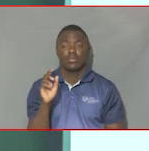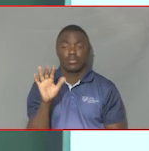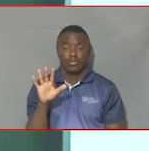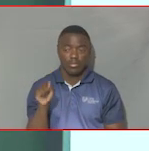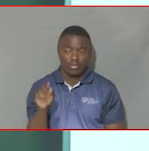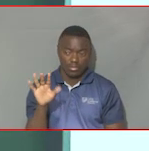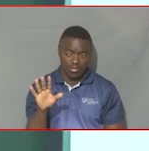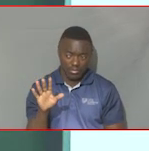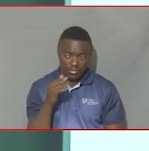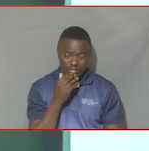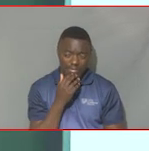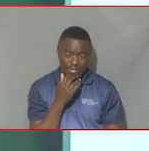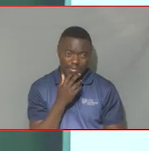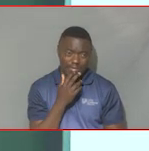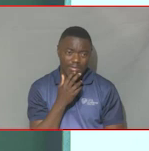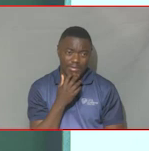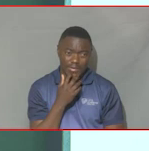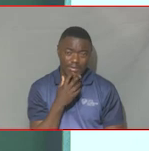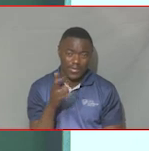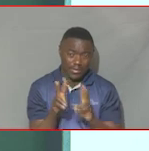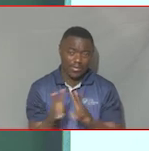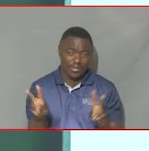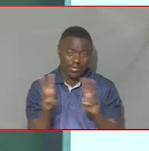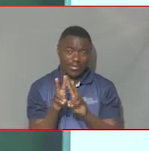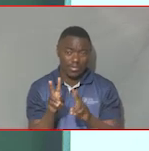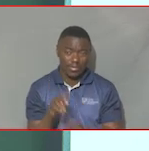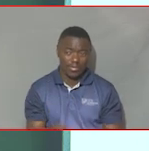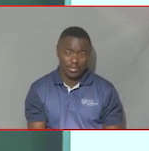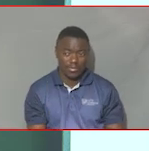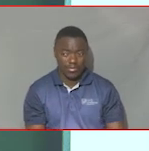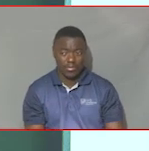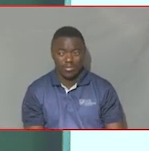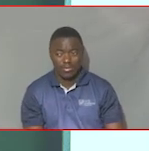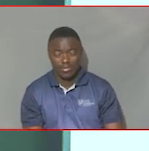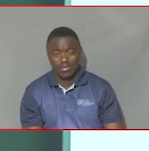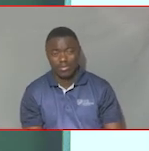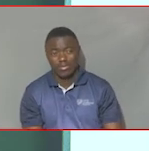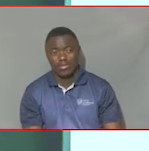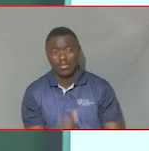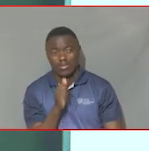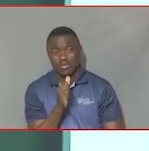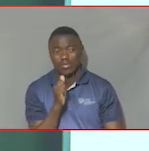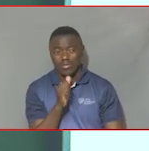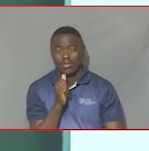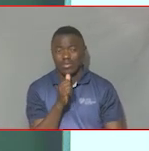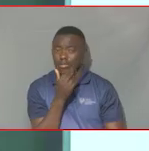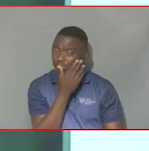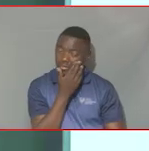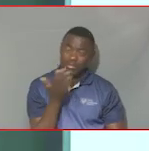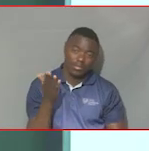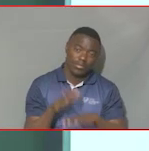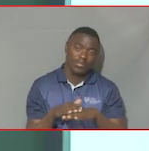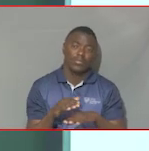the interquartile range. And the value that you get will be anything greater than that